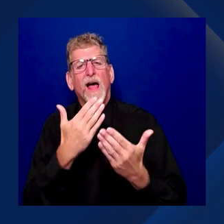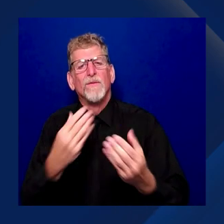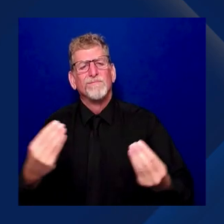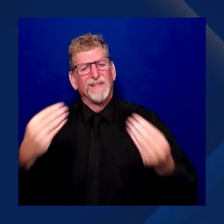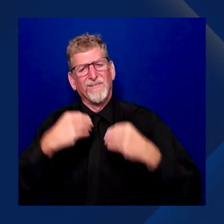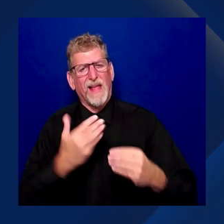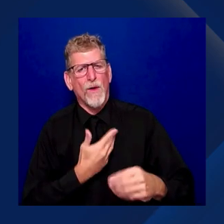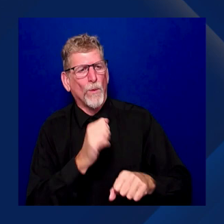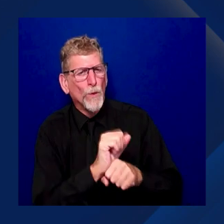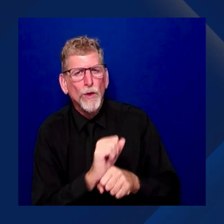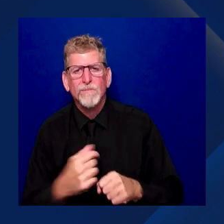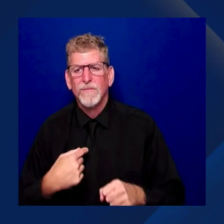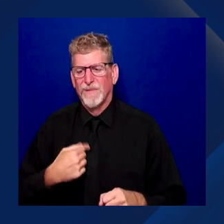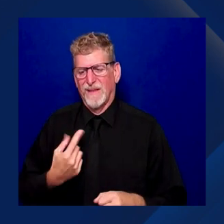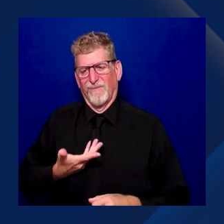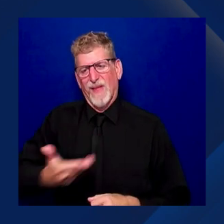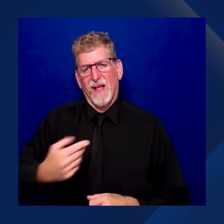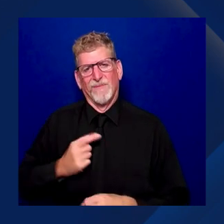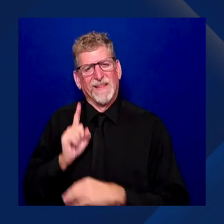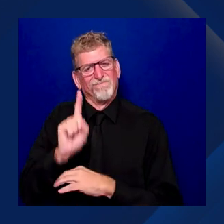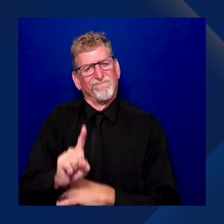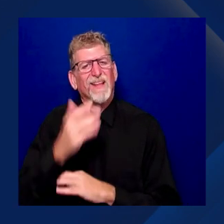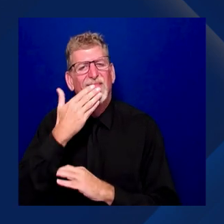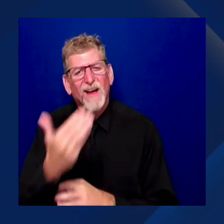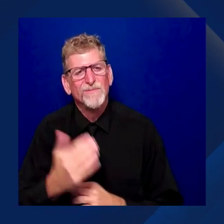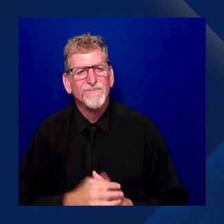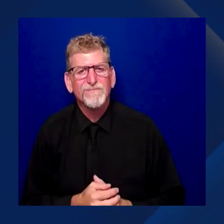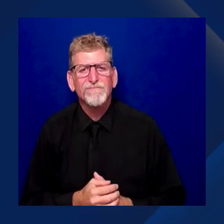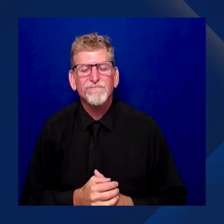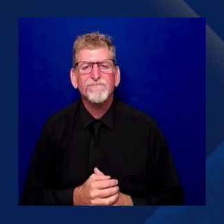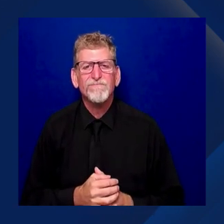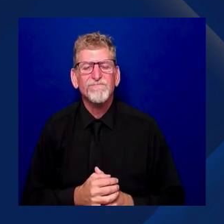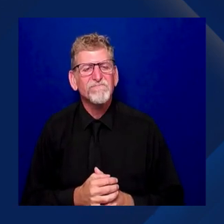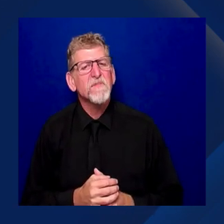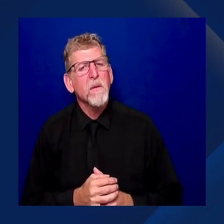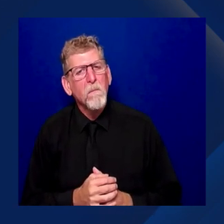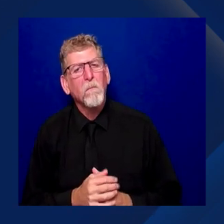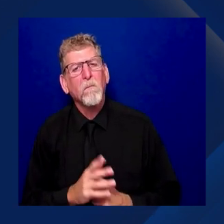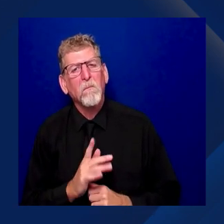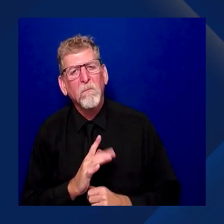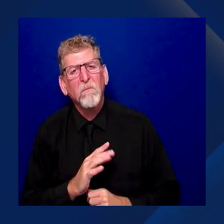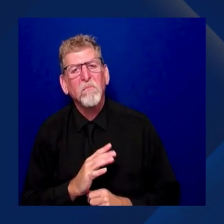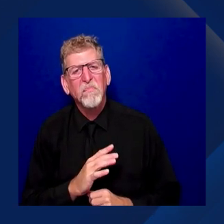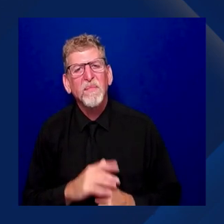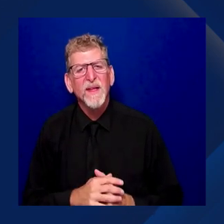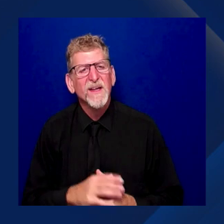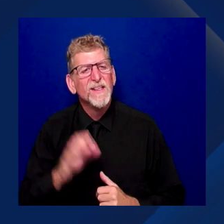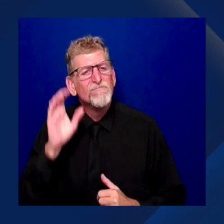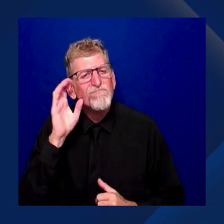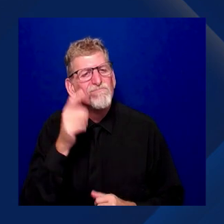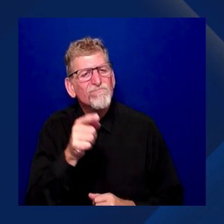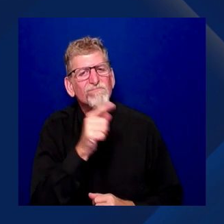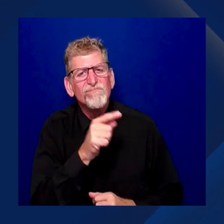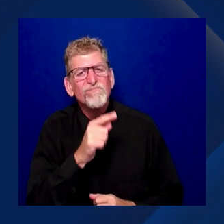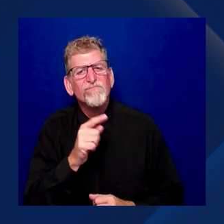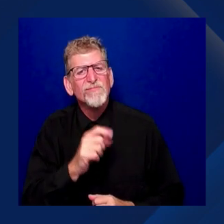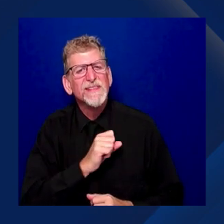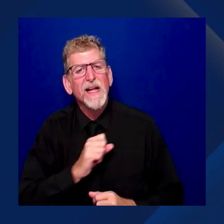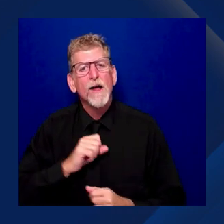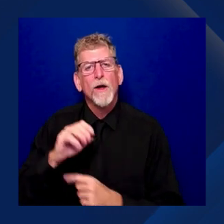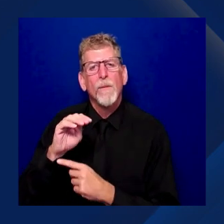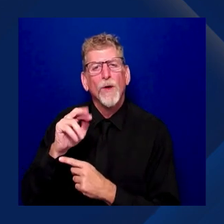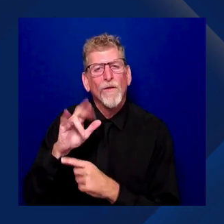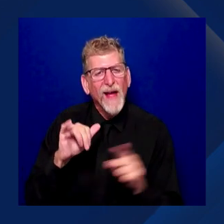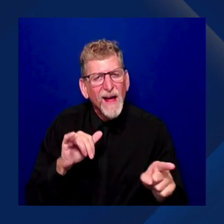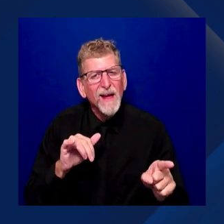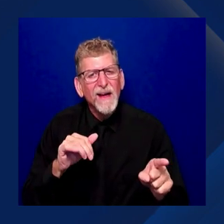What a pleasure to hear from you both. Thank you, Senator Murray and State Senator Nobles. I'm now going to turn to Congresswoman